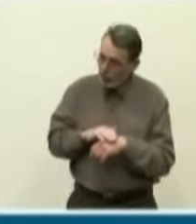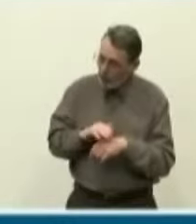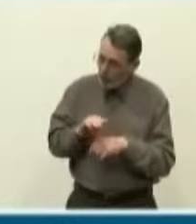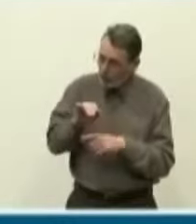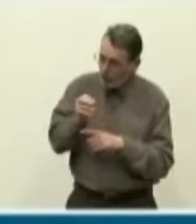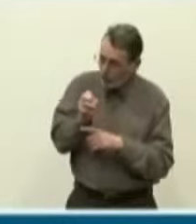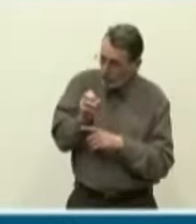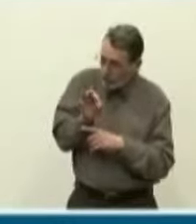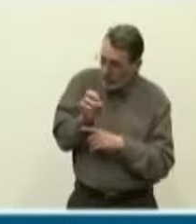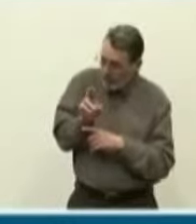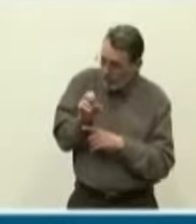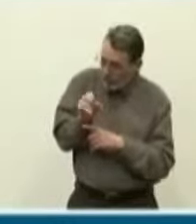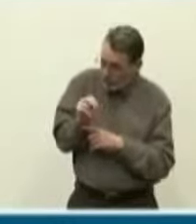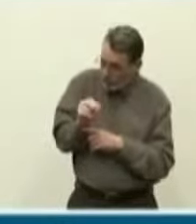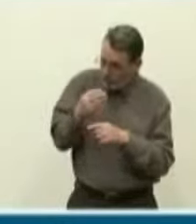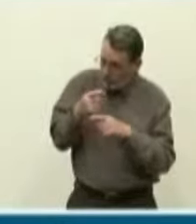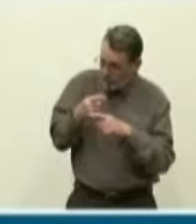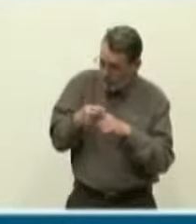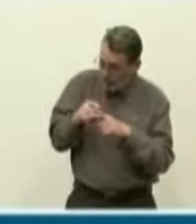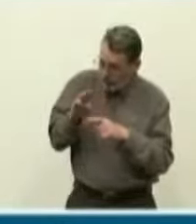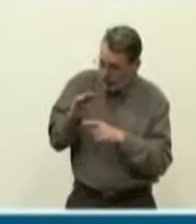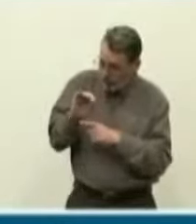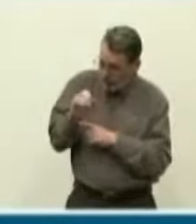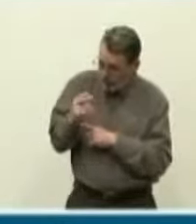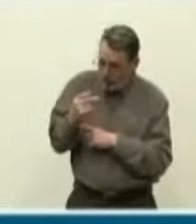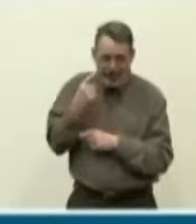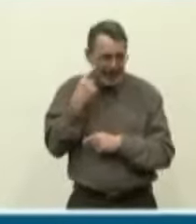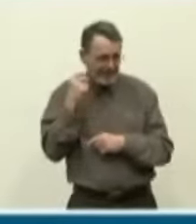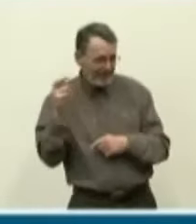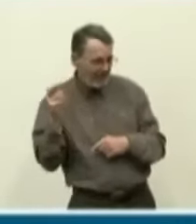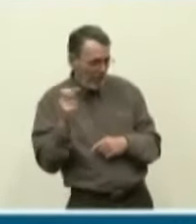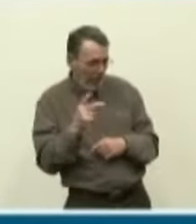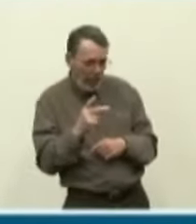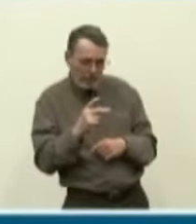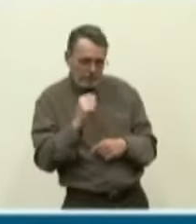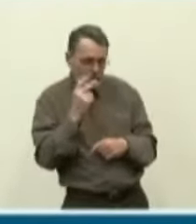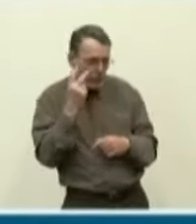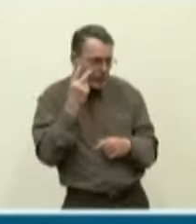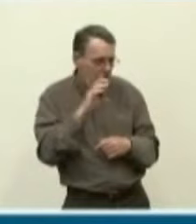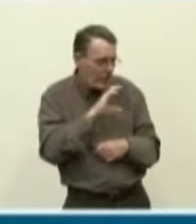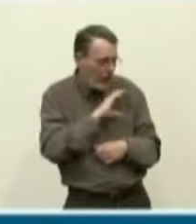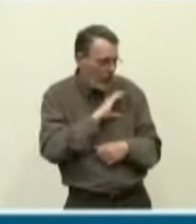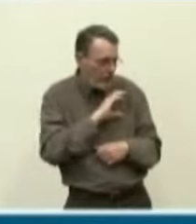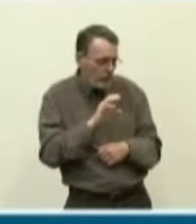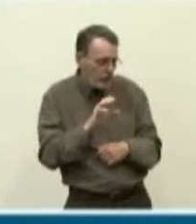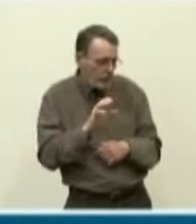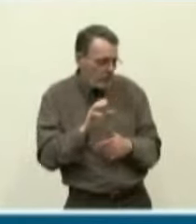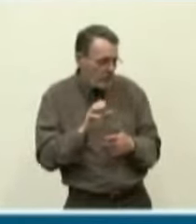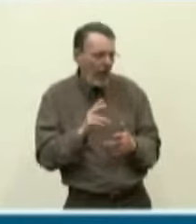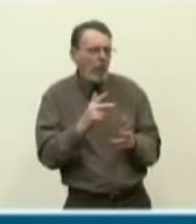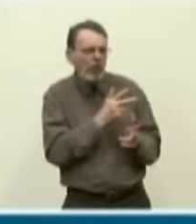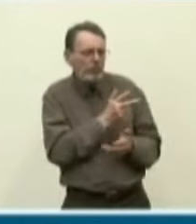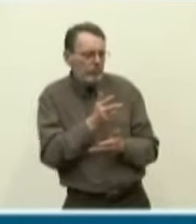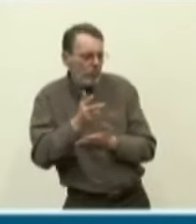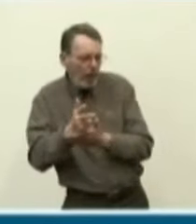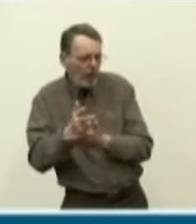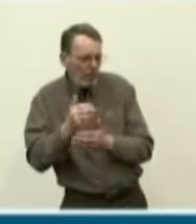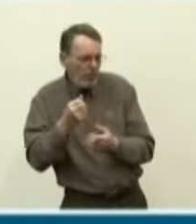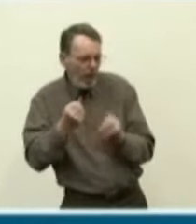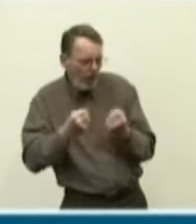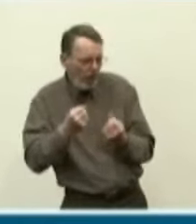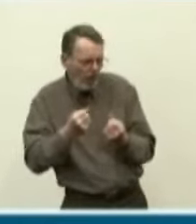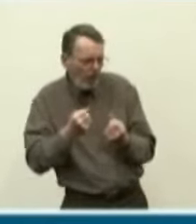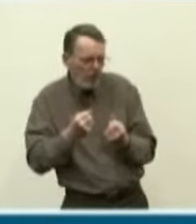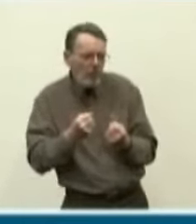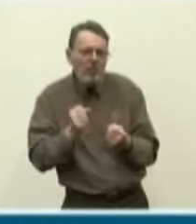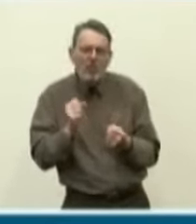Beach? Friday. Yeah, May, I just got back seven, here and I don't two. See them. Okay, I'm gonna on. Turn around and park it. Okay.